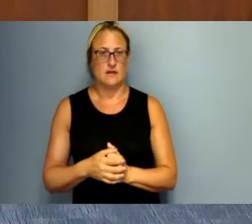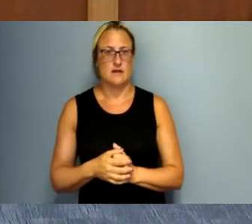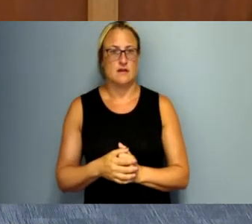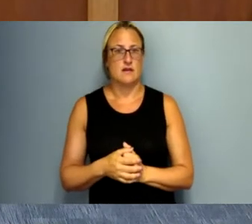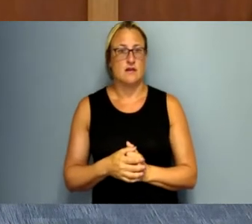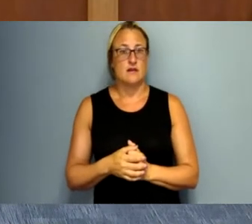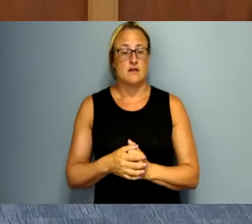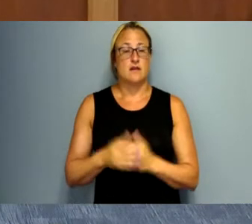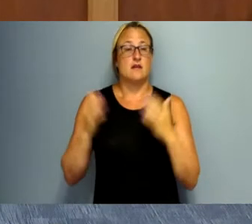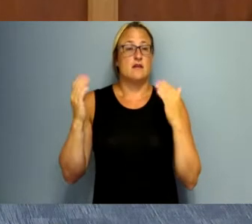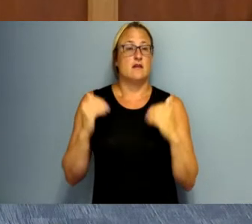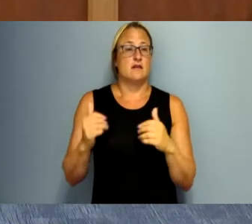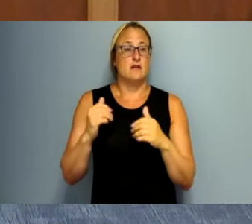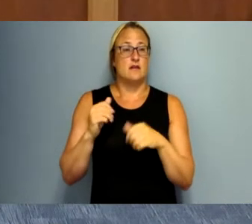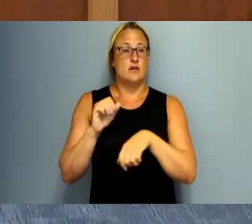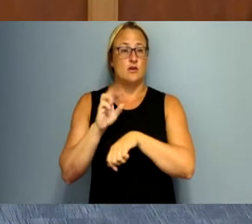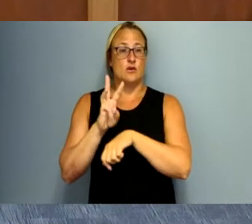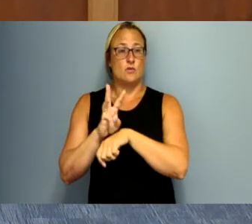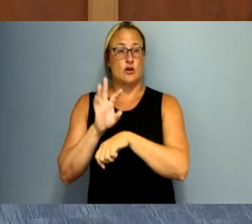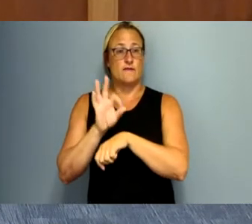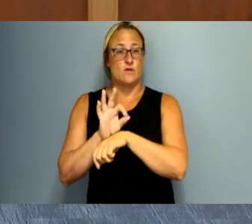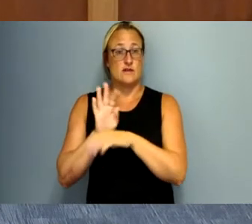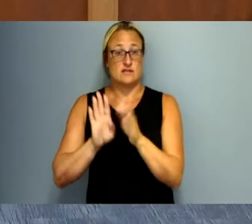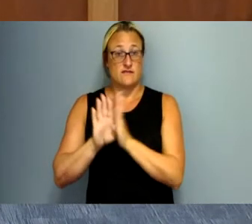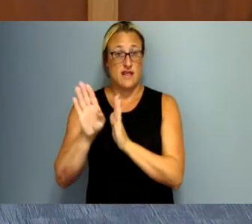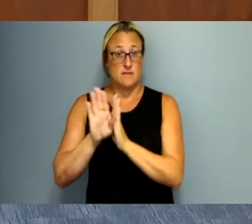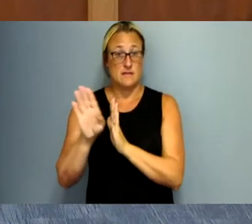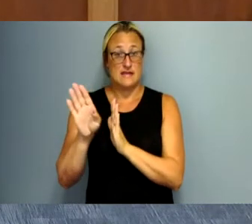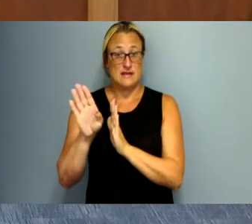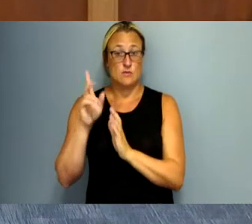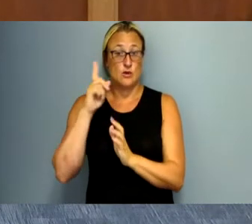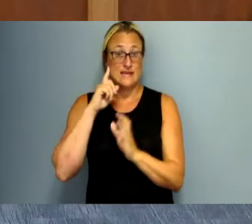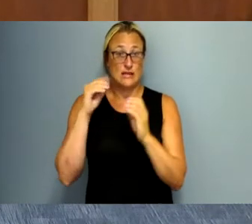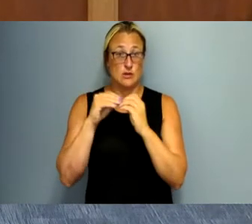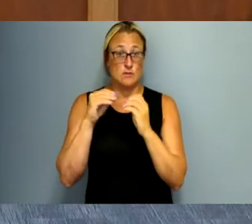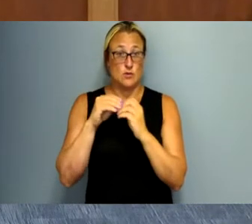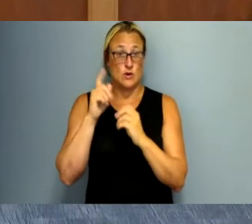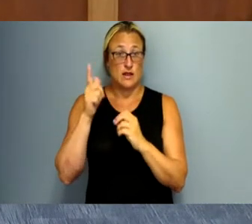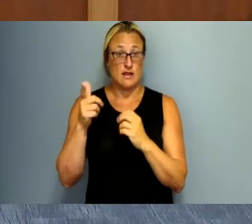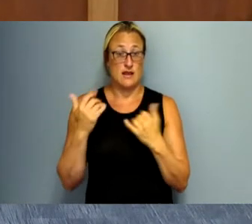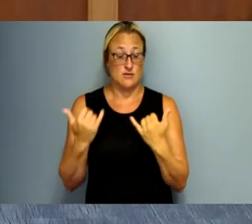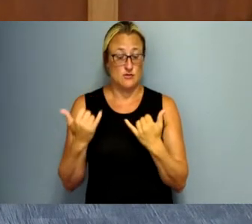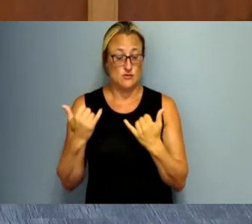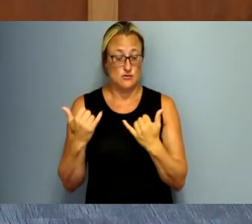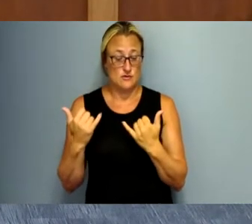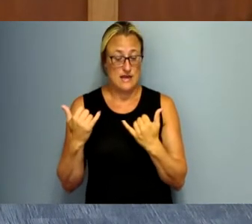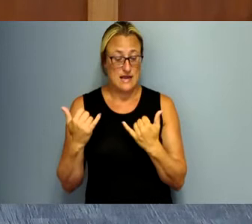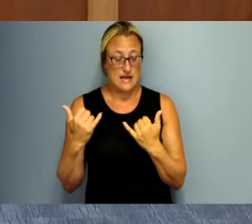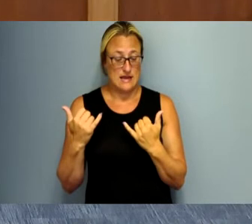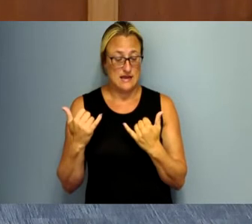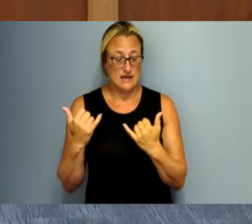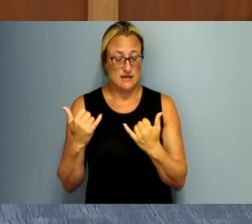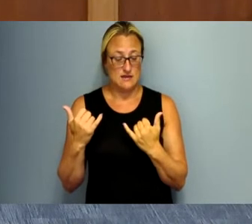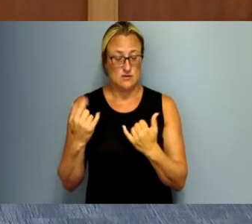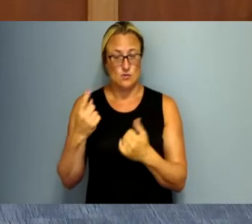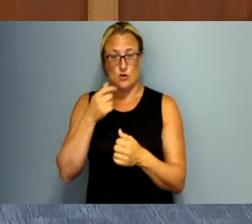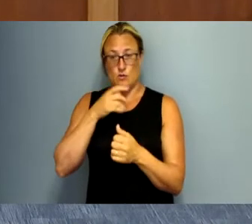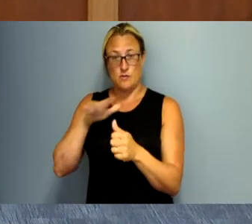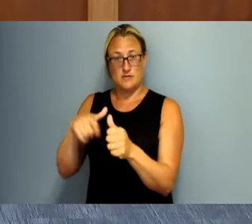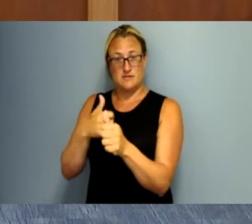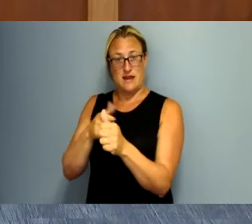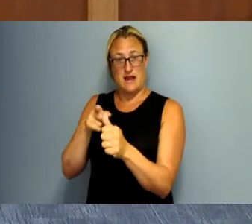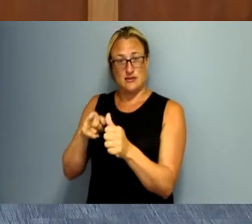workforce development, we're actually going to hear a little bit about that later on from a young lady who's sitting behind you. She's going to come and